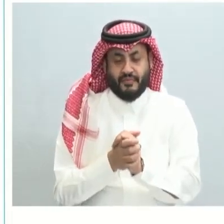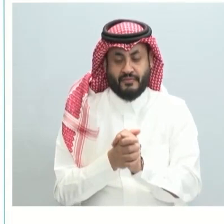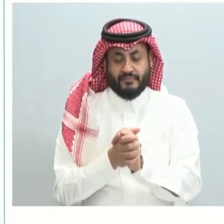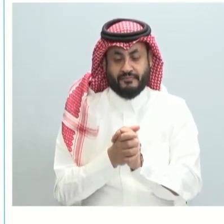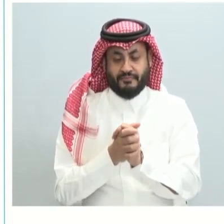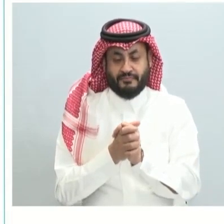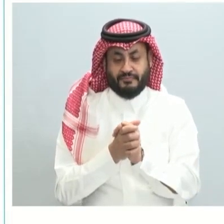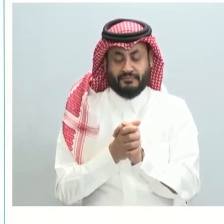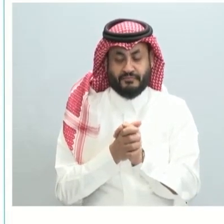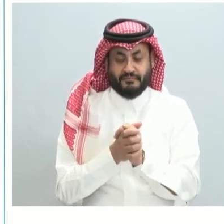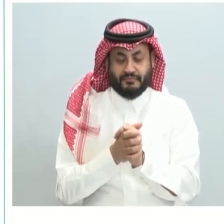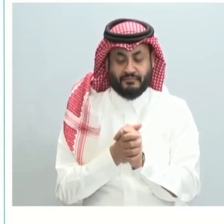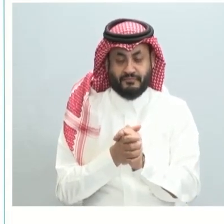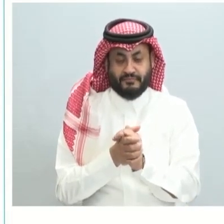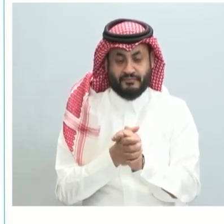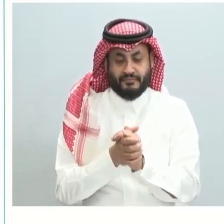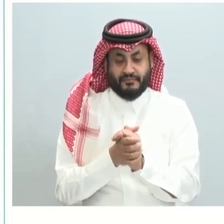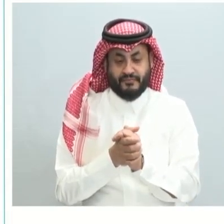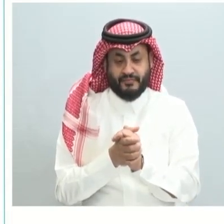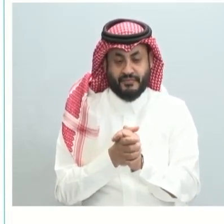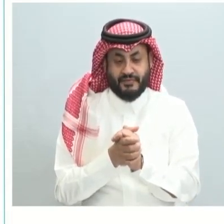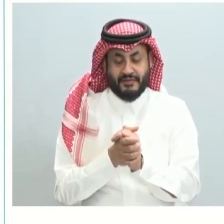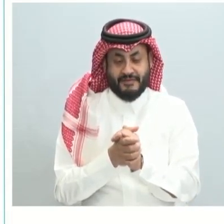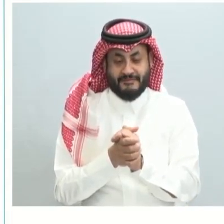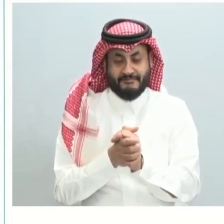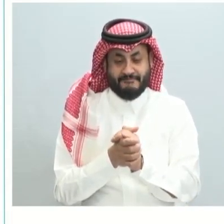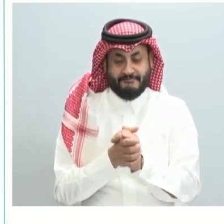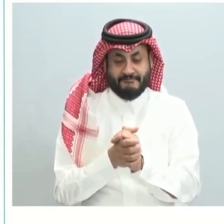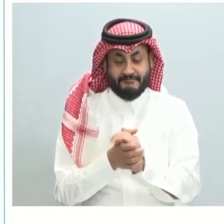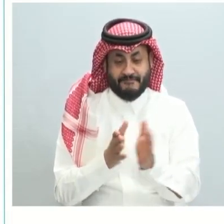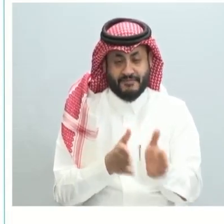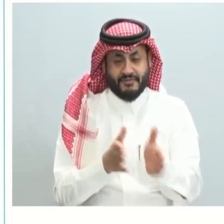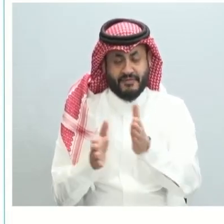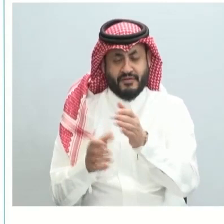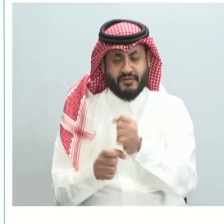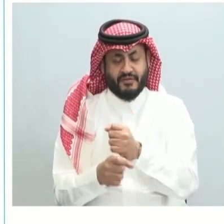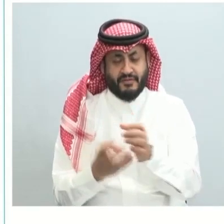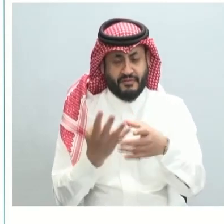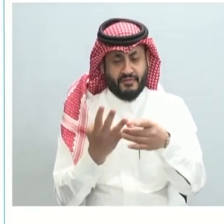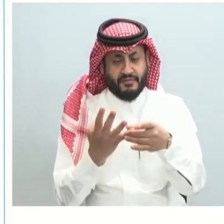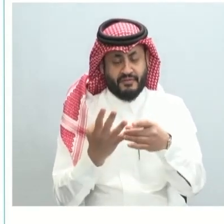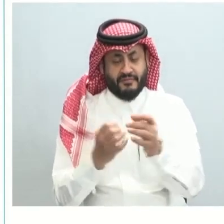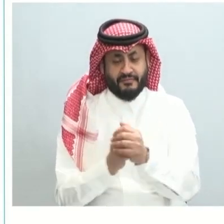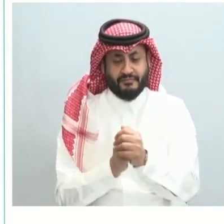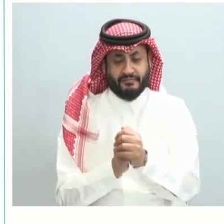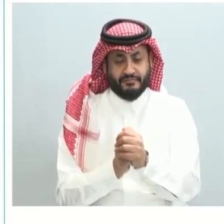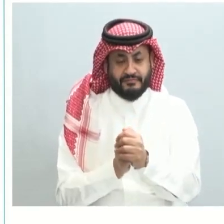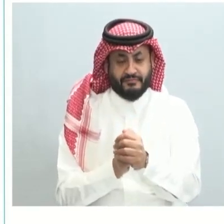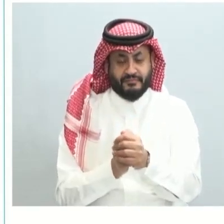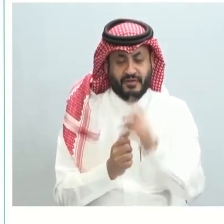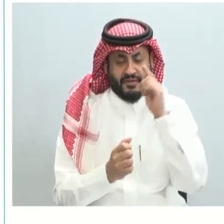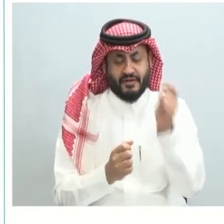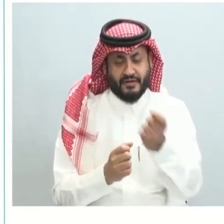would say number 2. And what we're going to do next, which is the fourth part, we're going